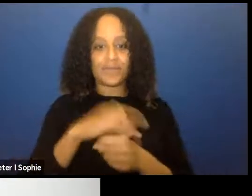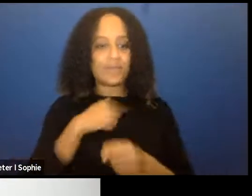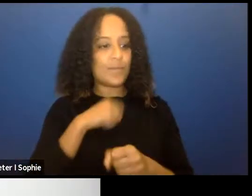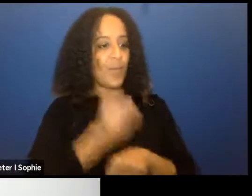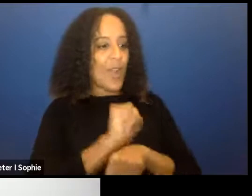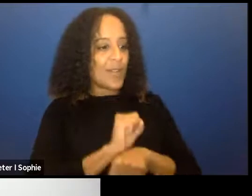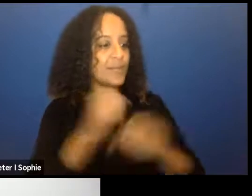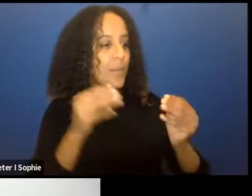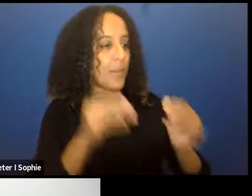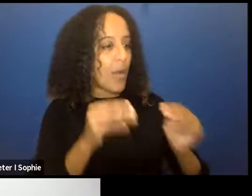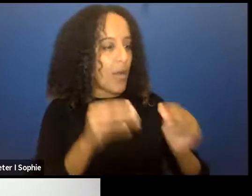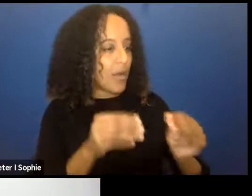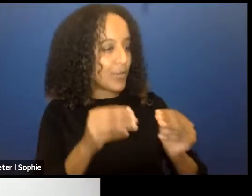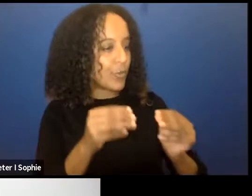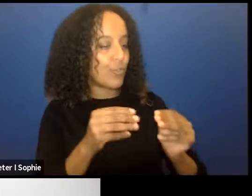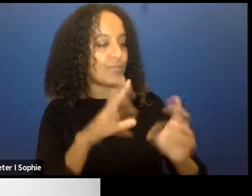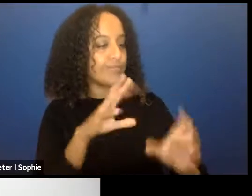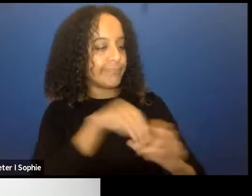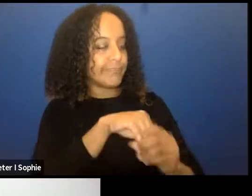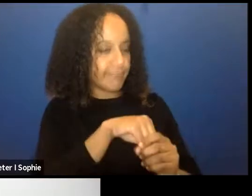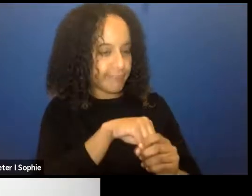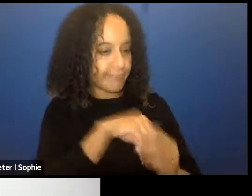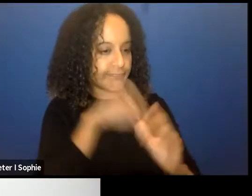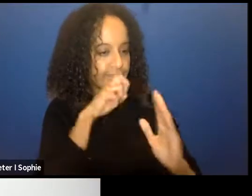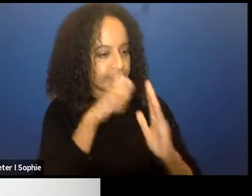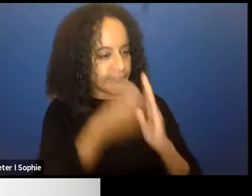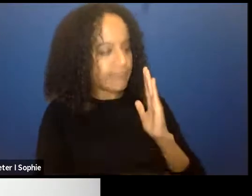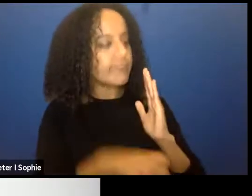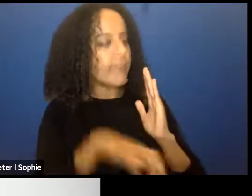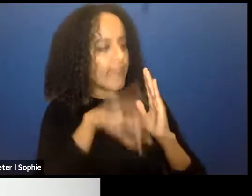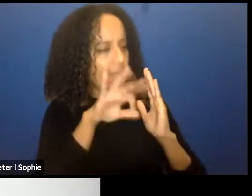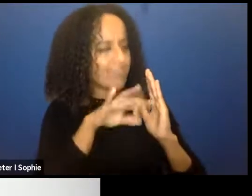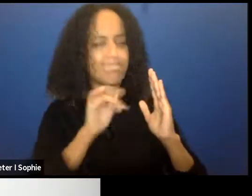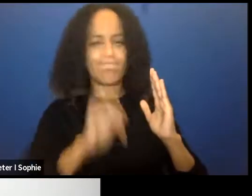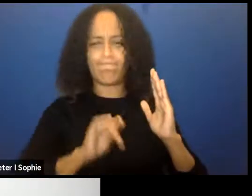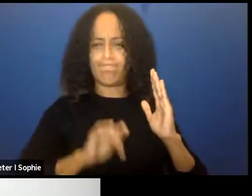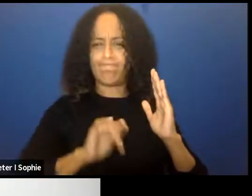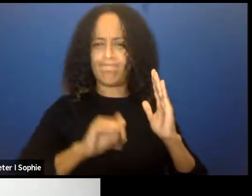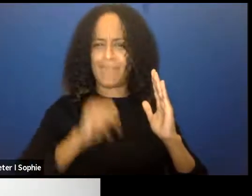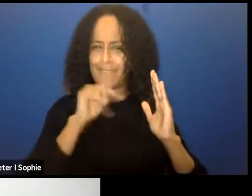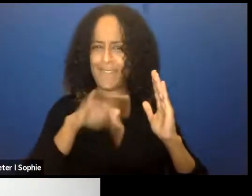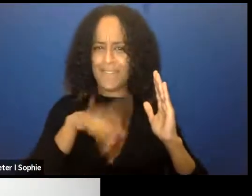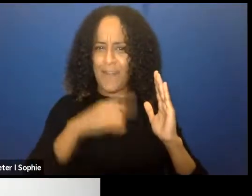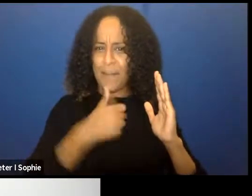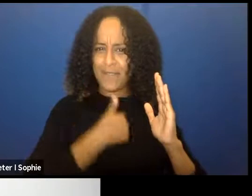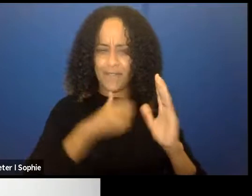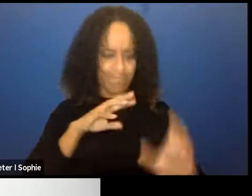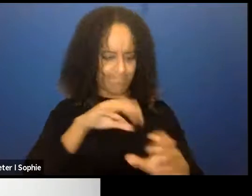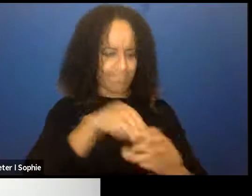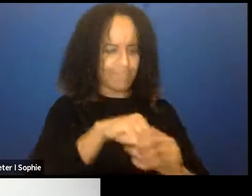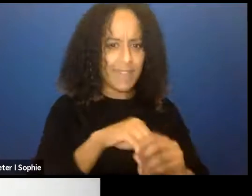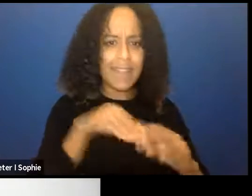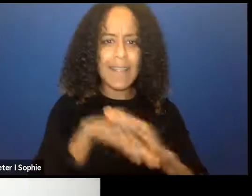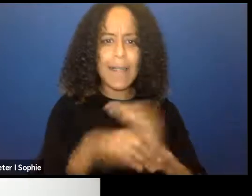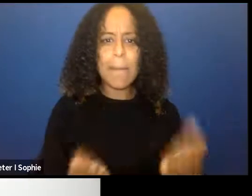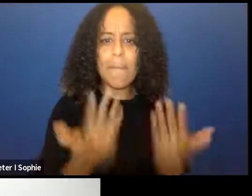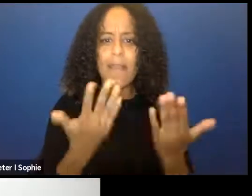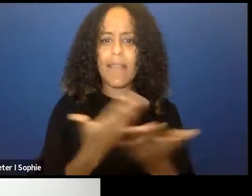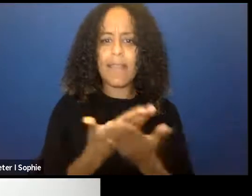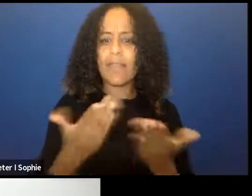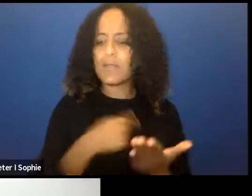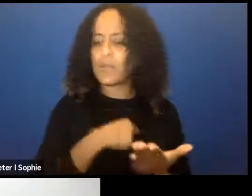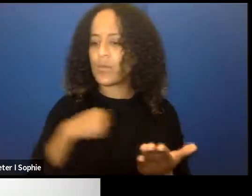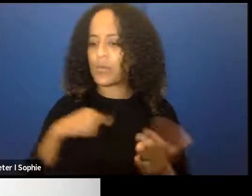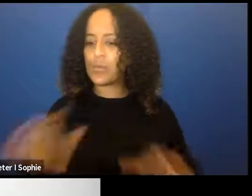marketer and really found that I didn't see myself included in a lot of what we were doing. As you